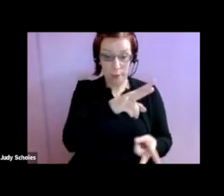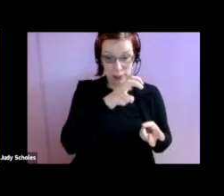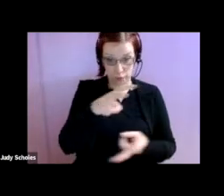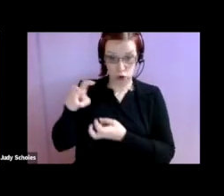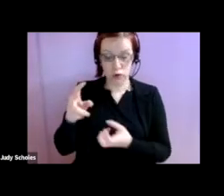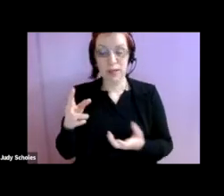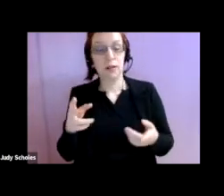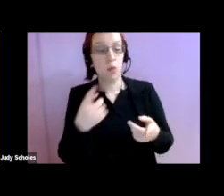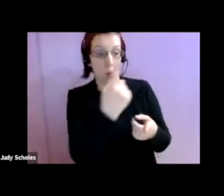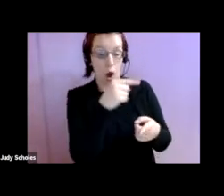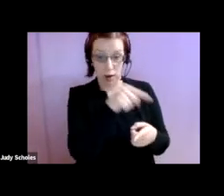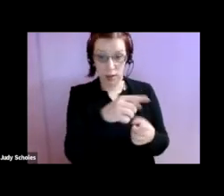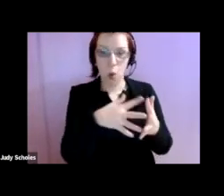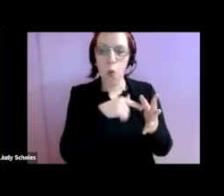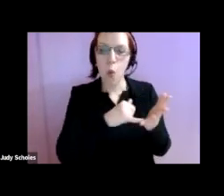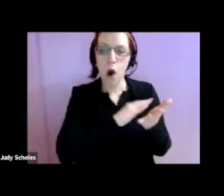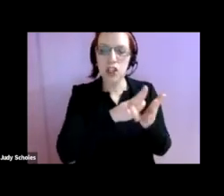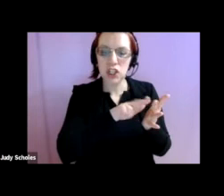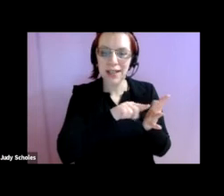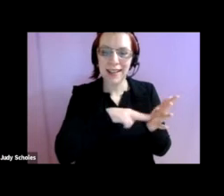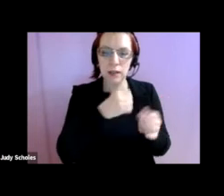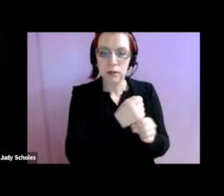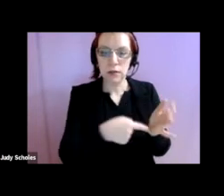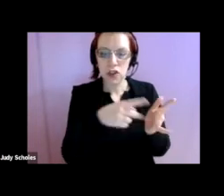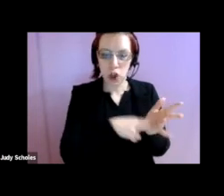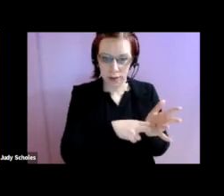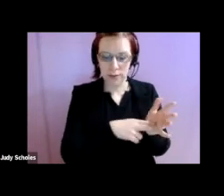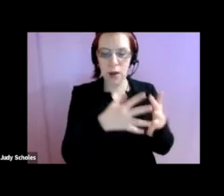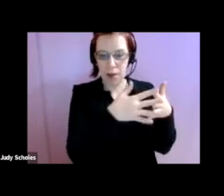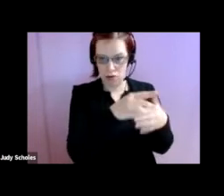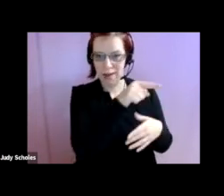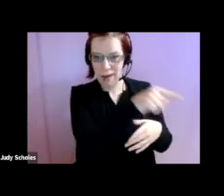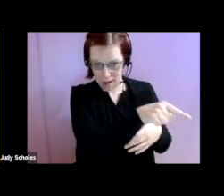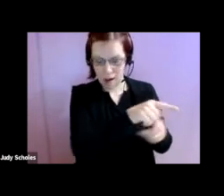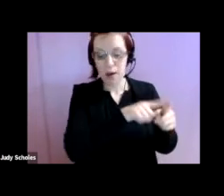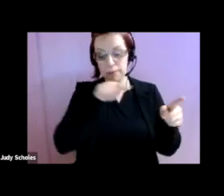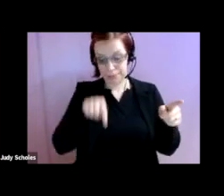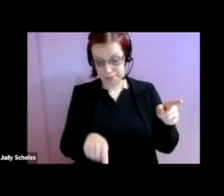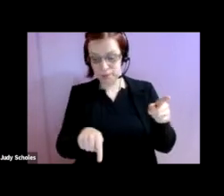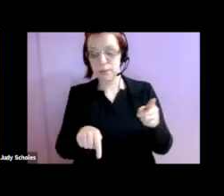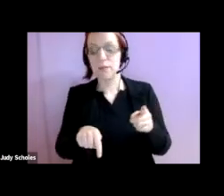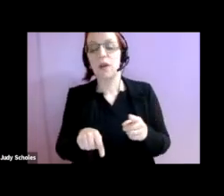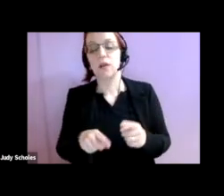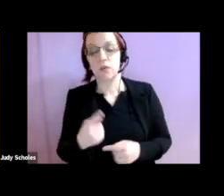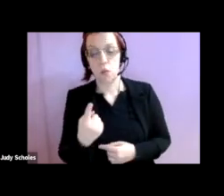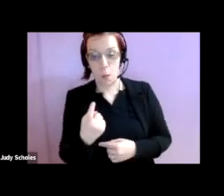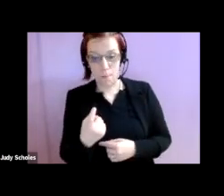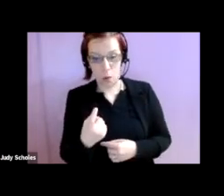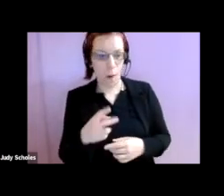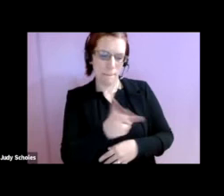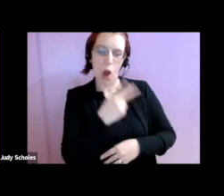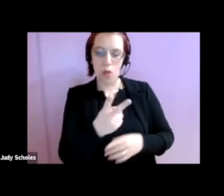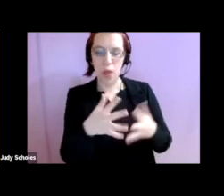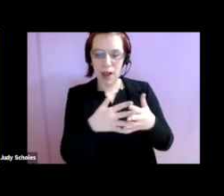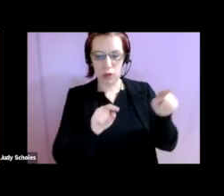Washington State, one in Livingston in Louisiana, the LIGO observatories. And from the